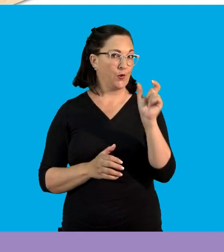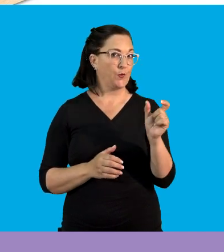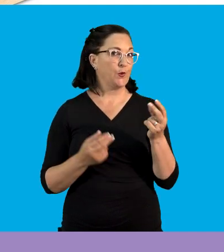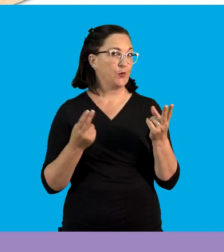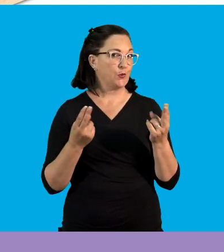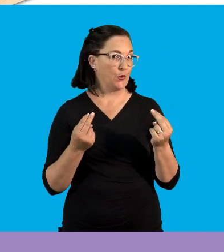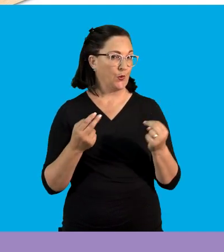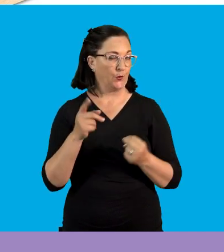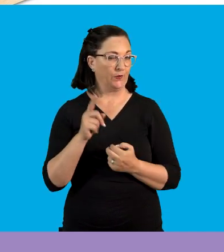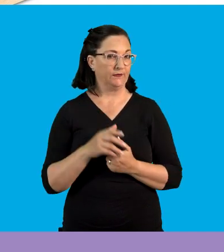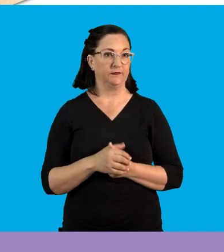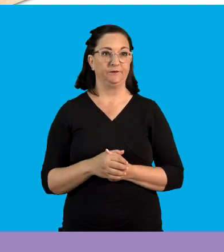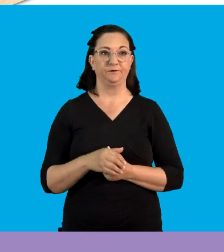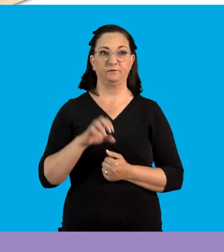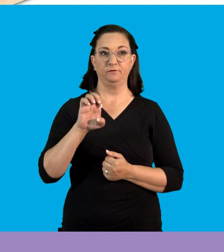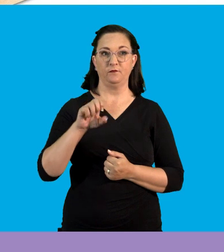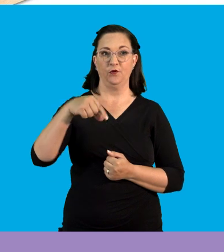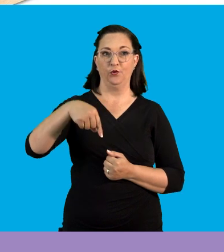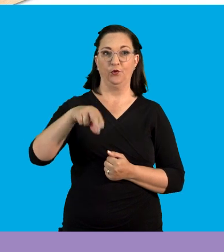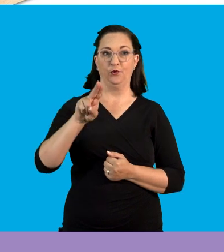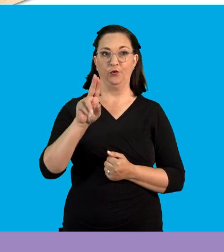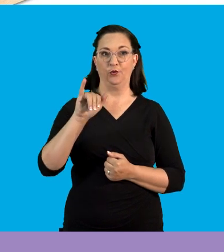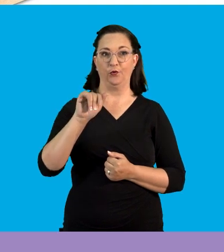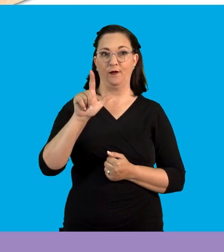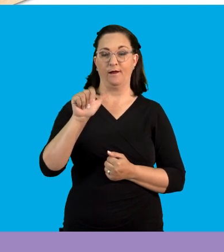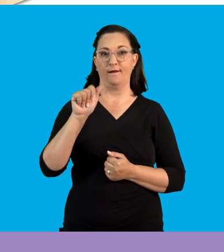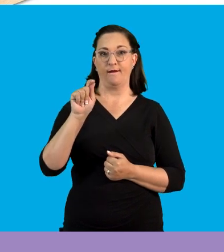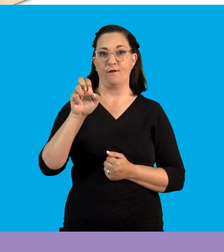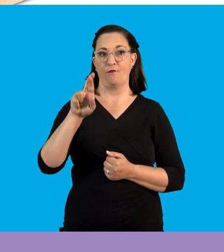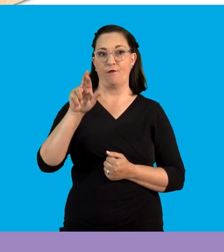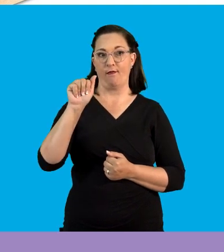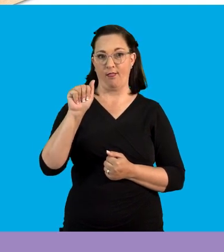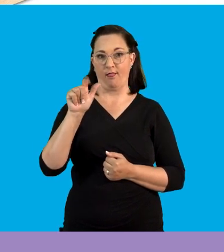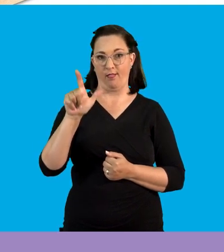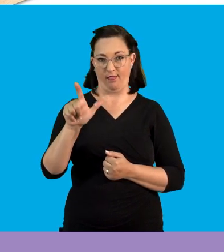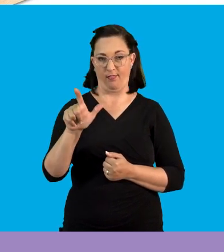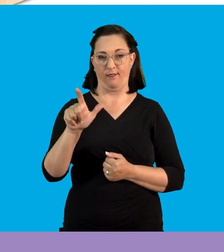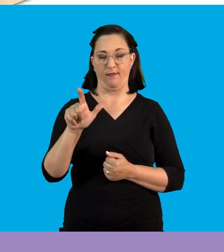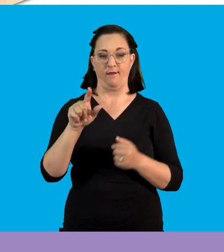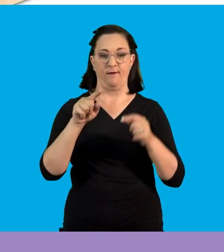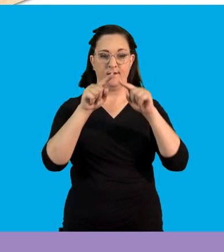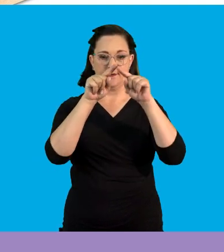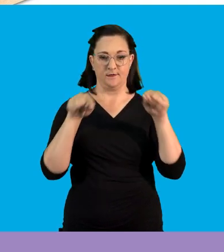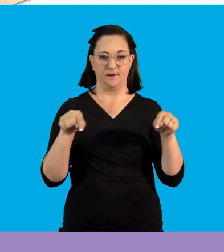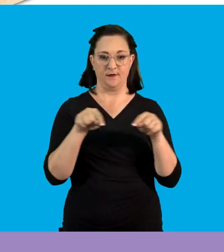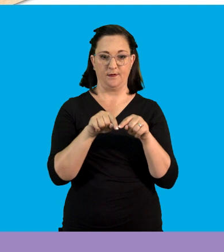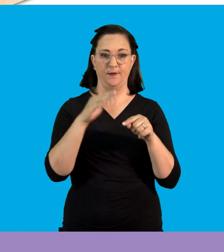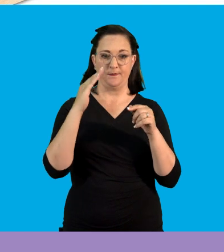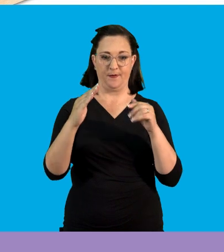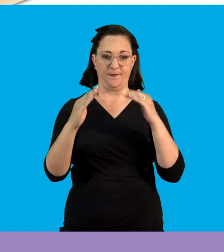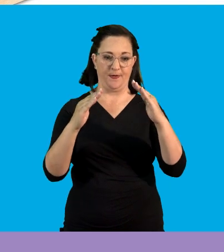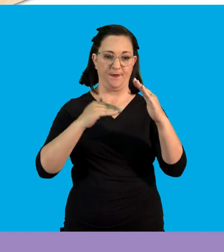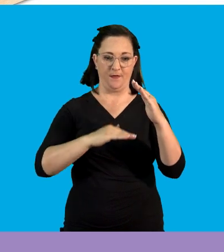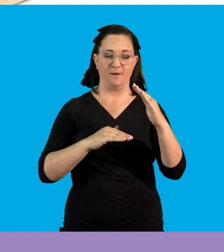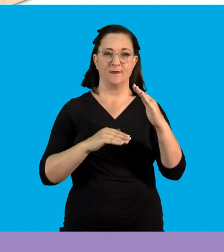New words that we're going to talk about today is equilateral triangles. That is, all the sides of the triangle